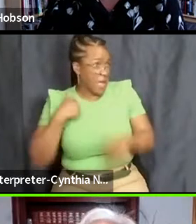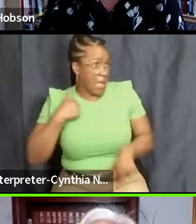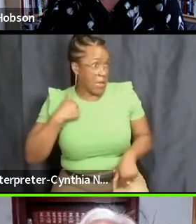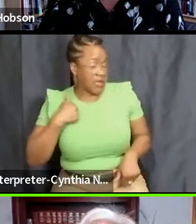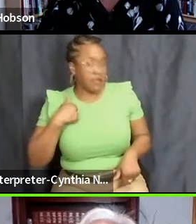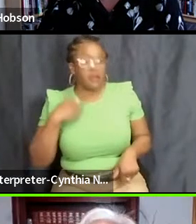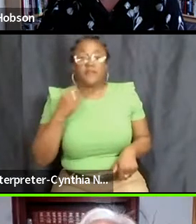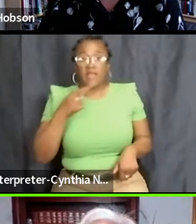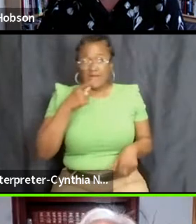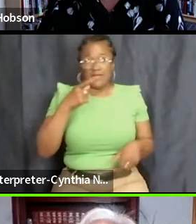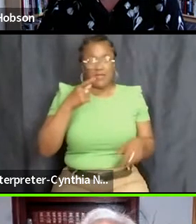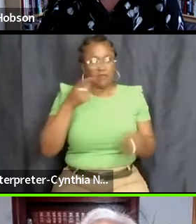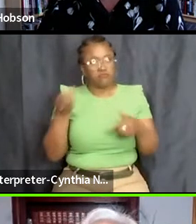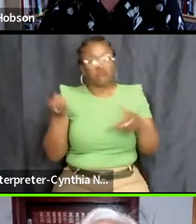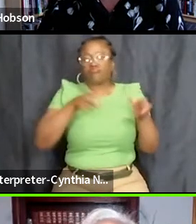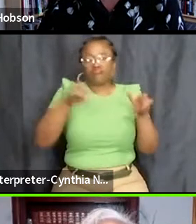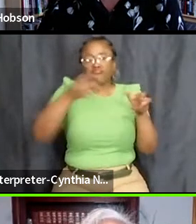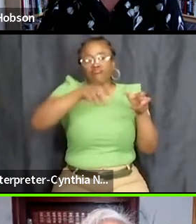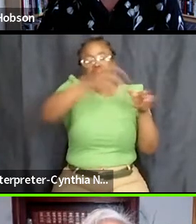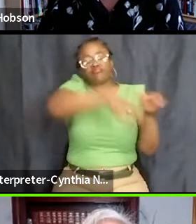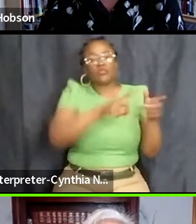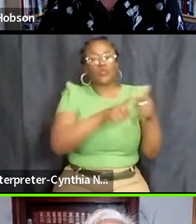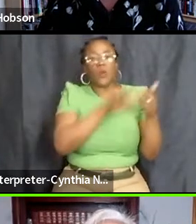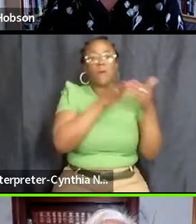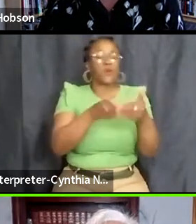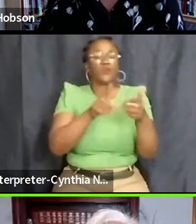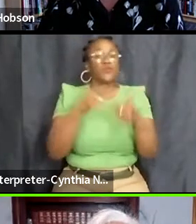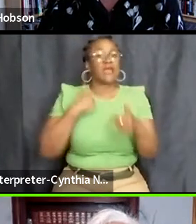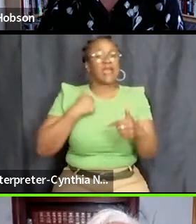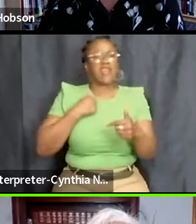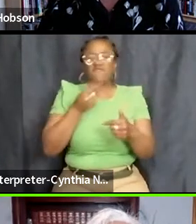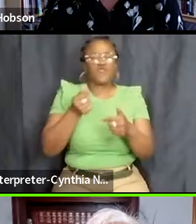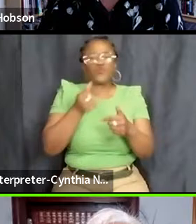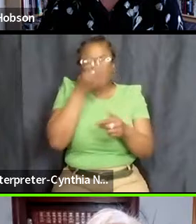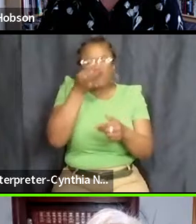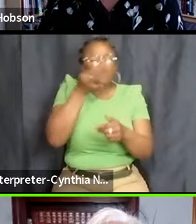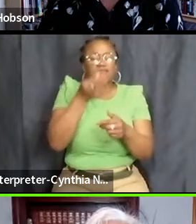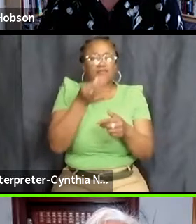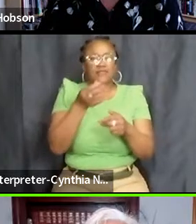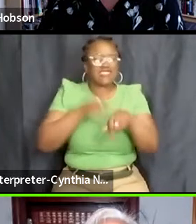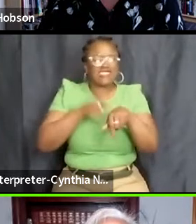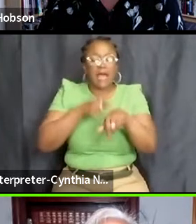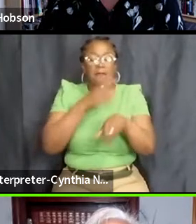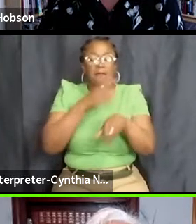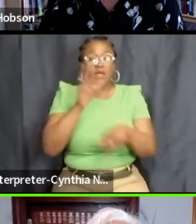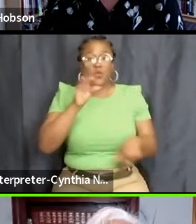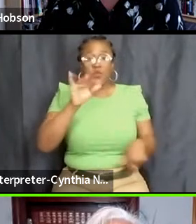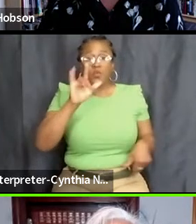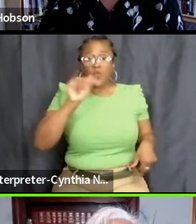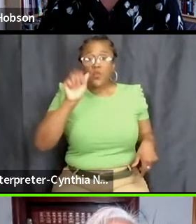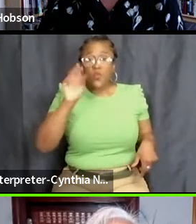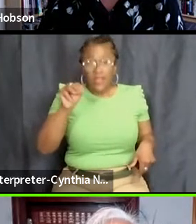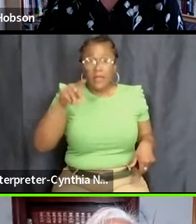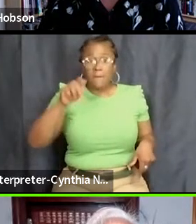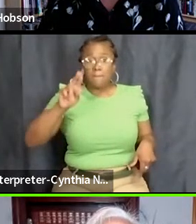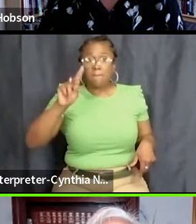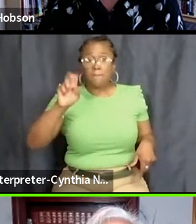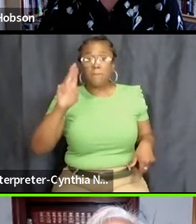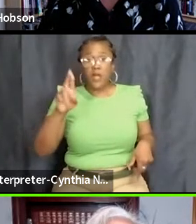And he gets them on a boat to Canada with just a few minutes left. And Parker, William Parker, hands